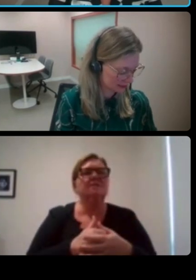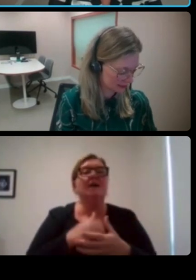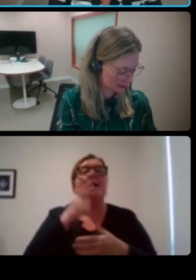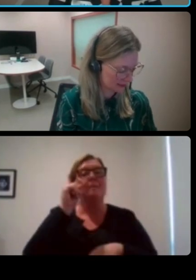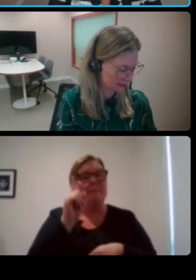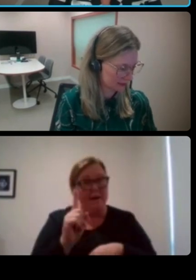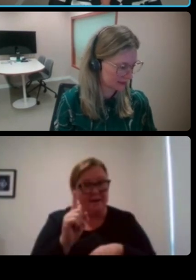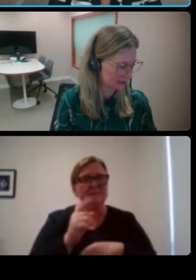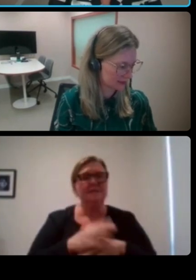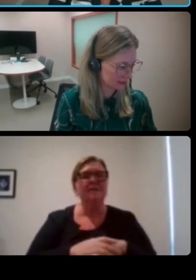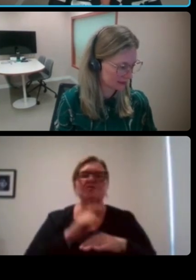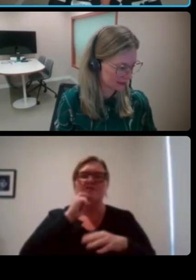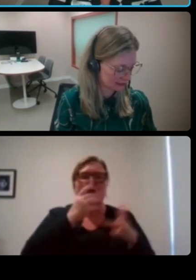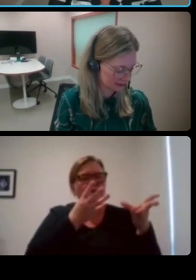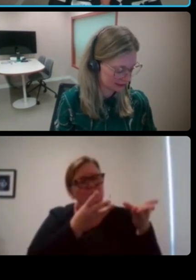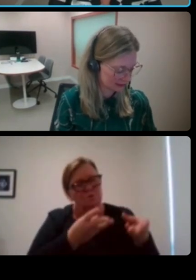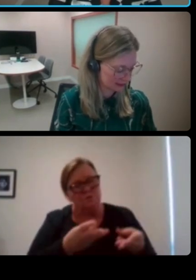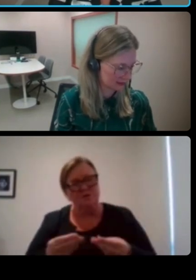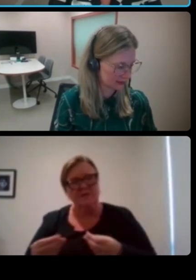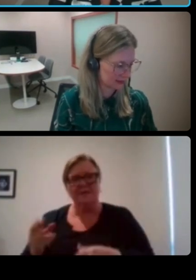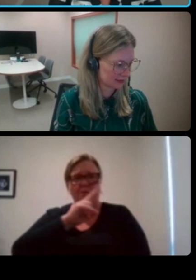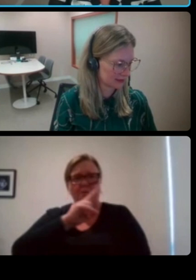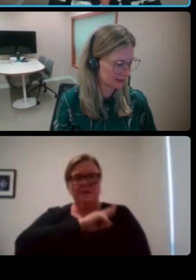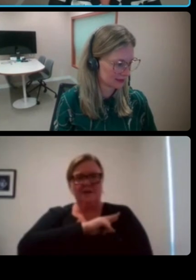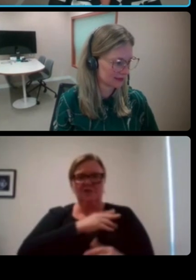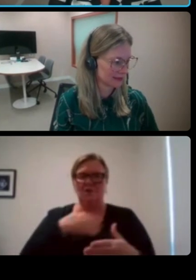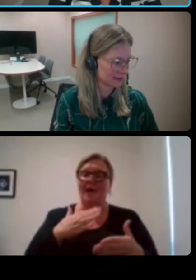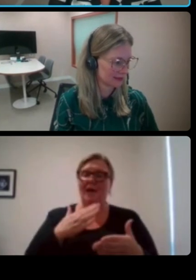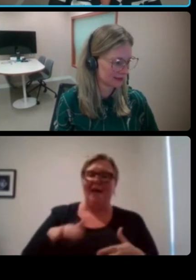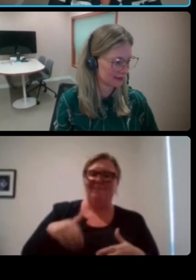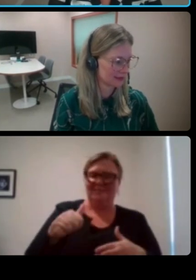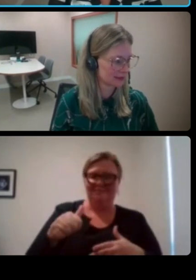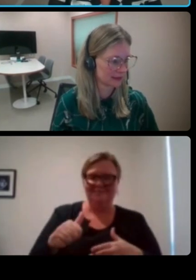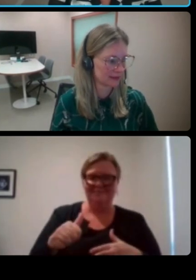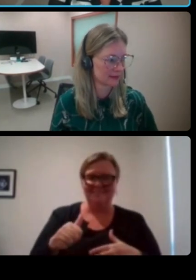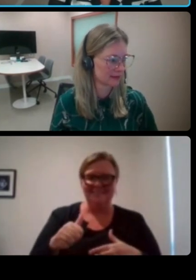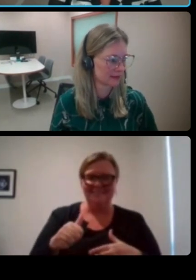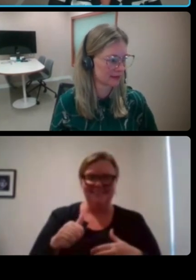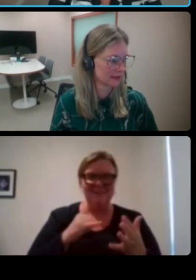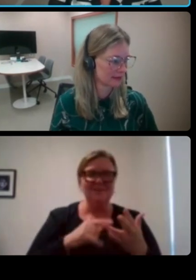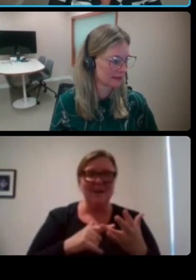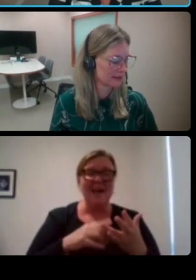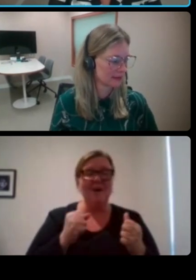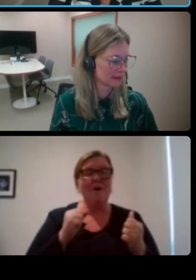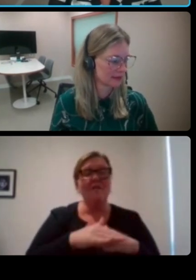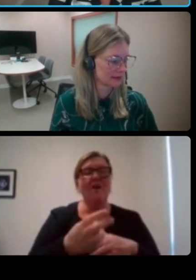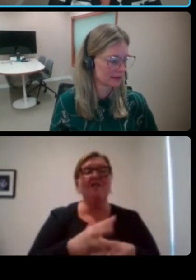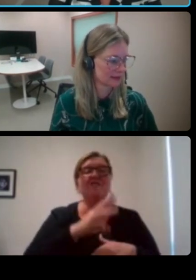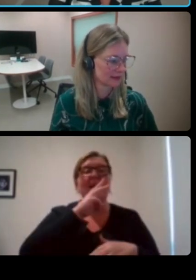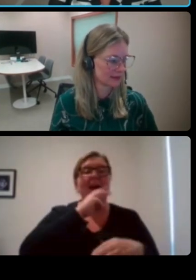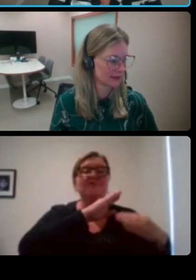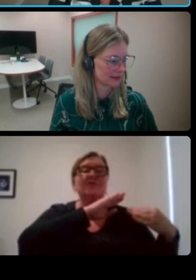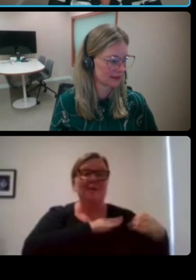can say we are streamlining the obligations so that we are efficient and fit for purpose. At the moment, there are over 300 obligations